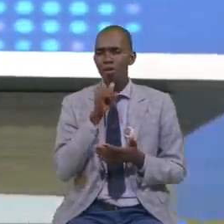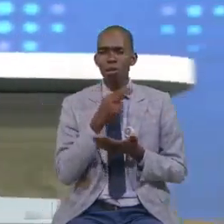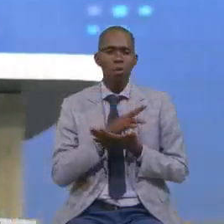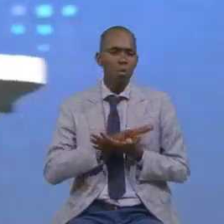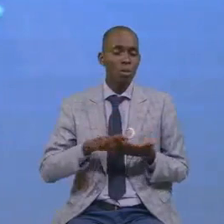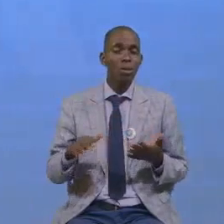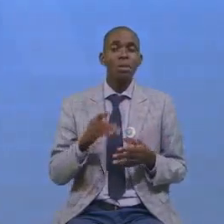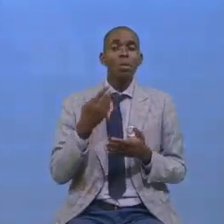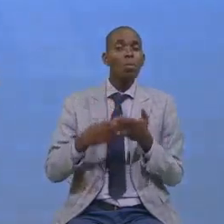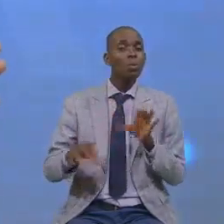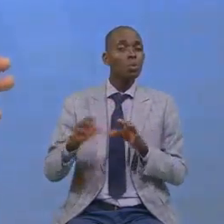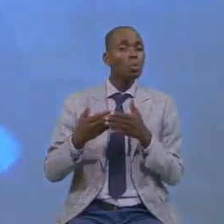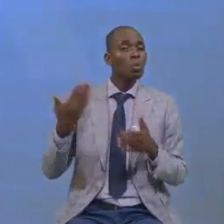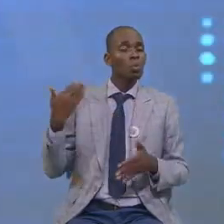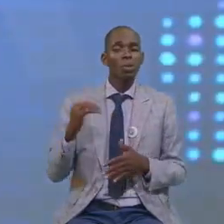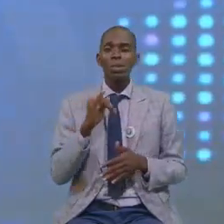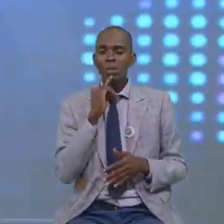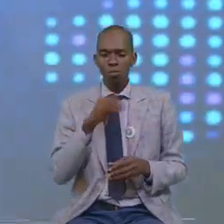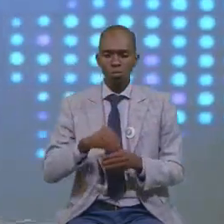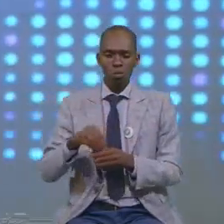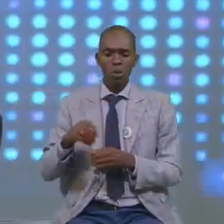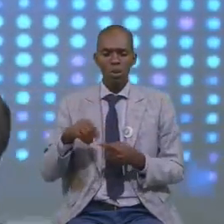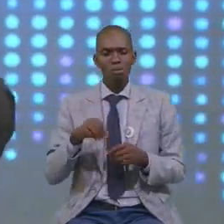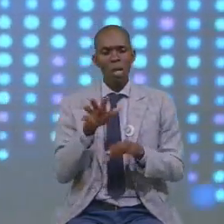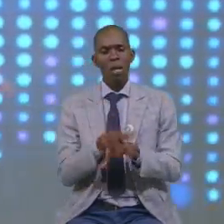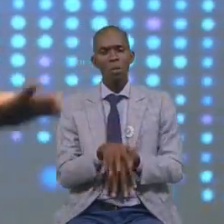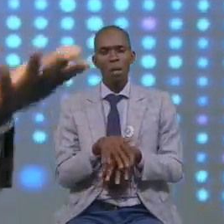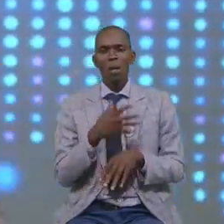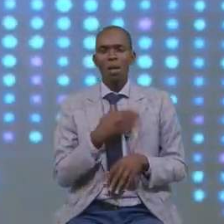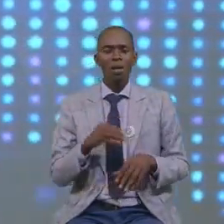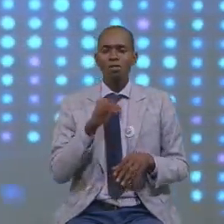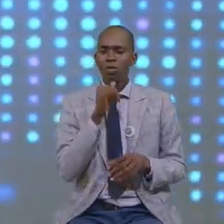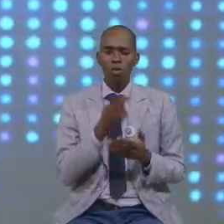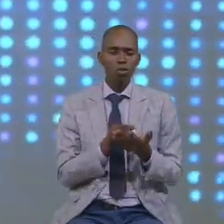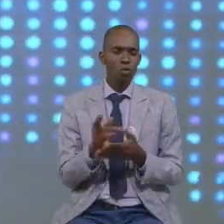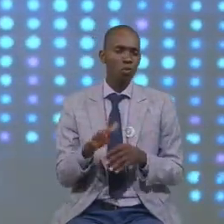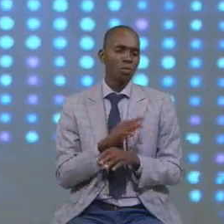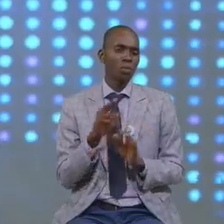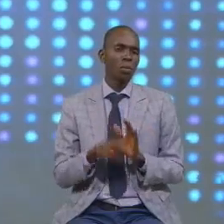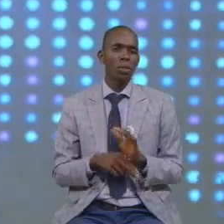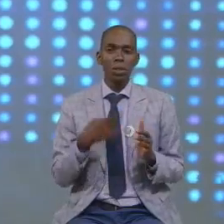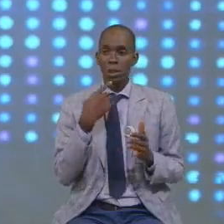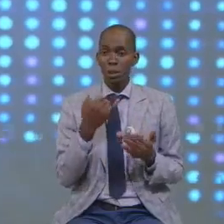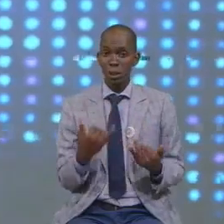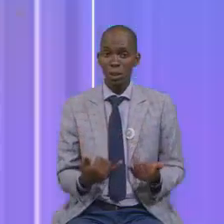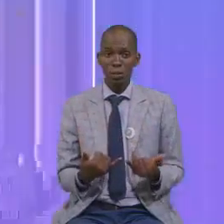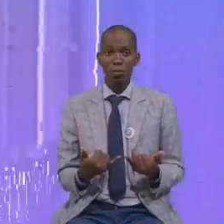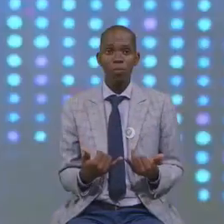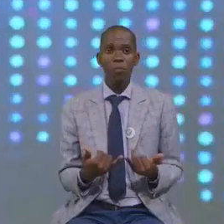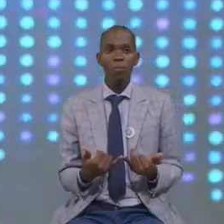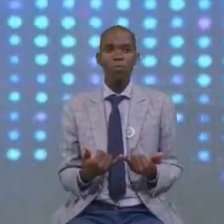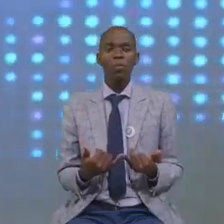is sowing in hypocrisy and untruthfulness. It says now, let